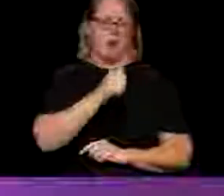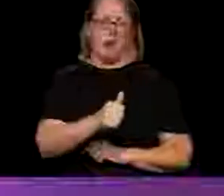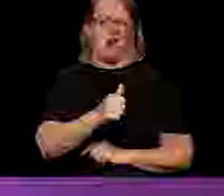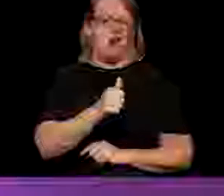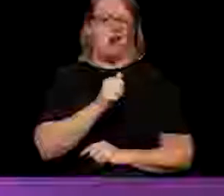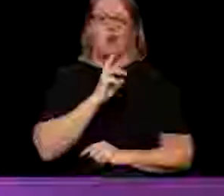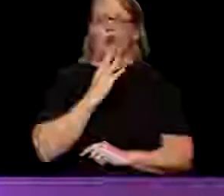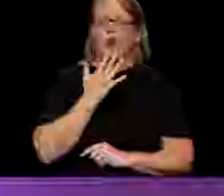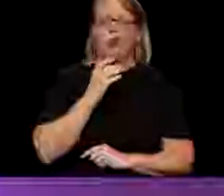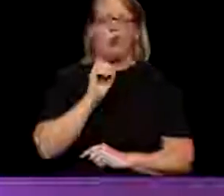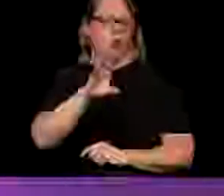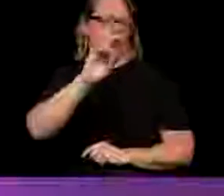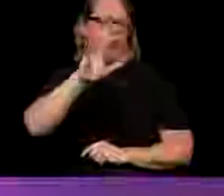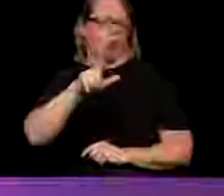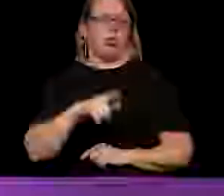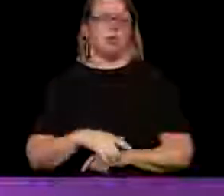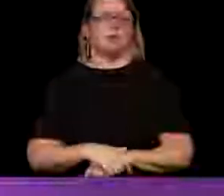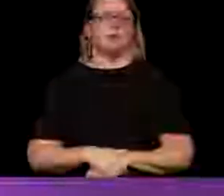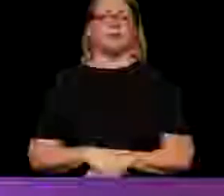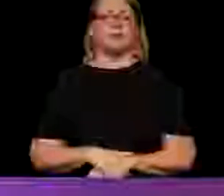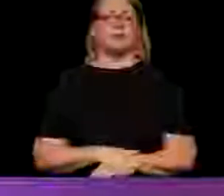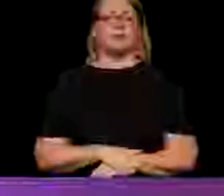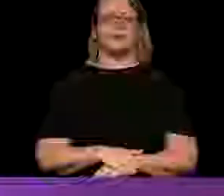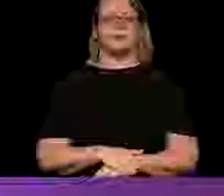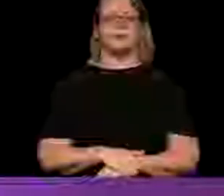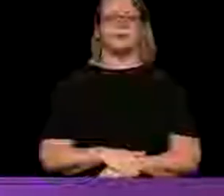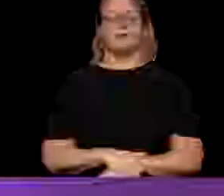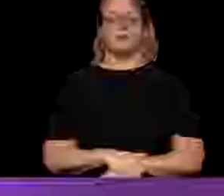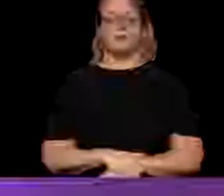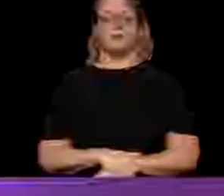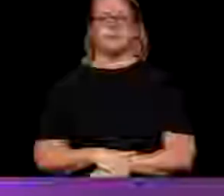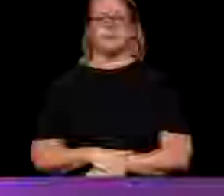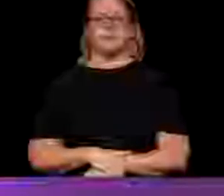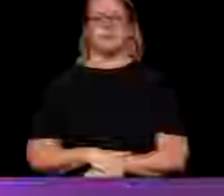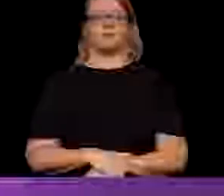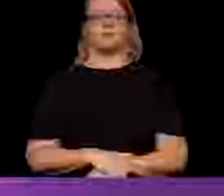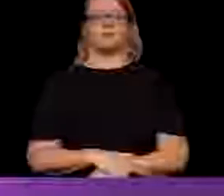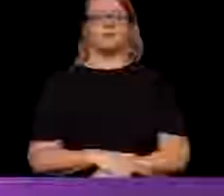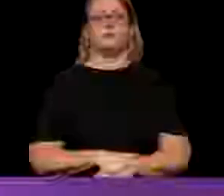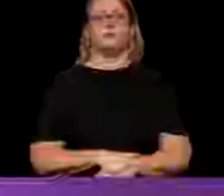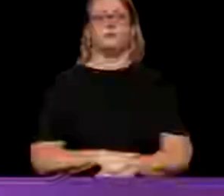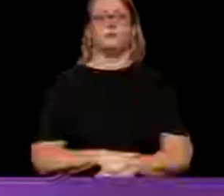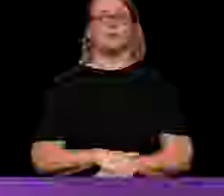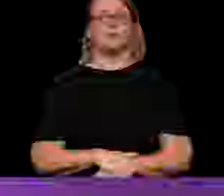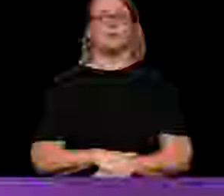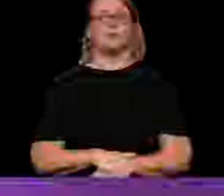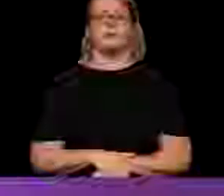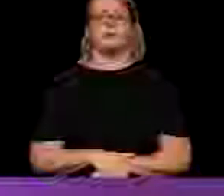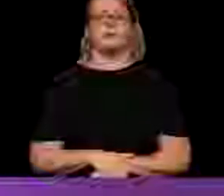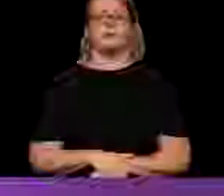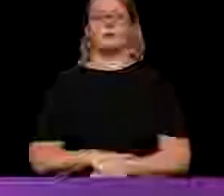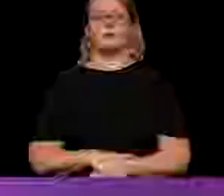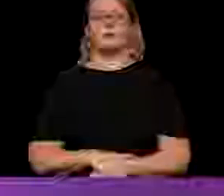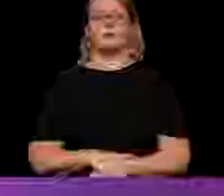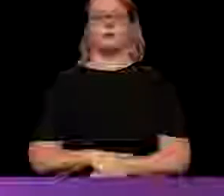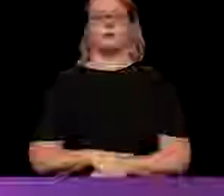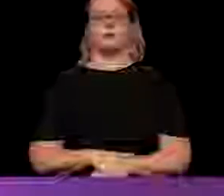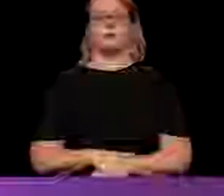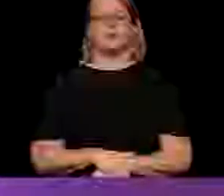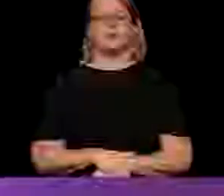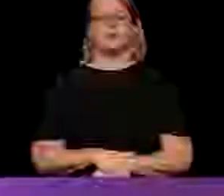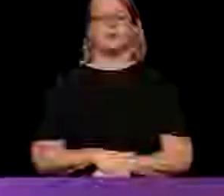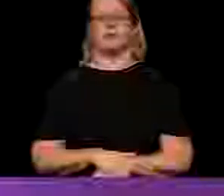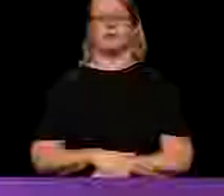table, use an easel, or even a tabletop easel. Any of those will do. So I'm going to tell you a little bit about our